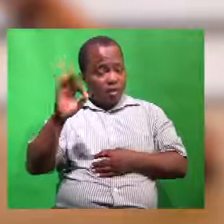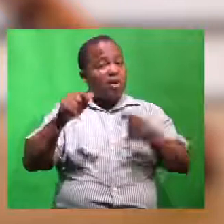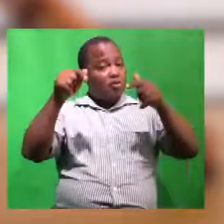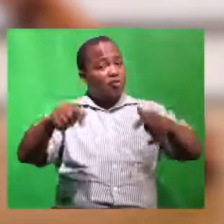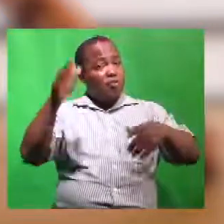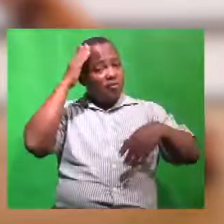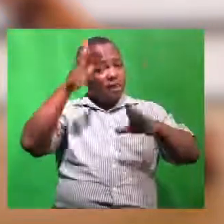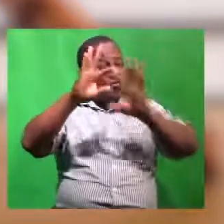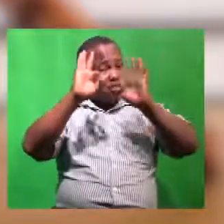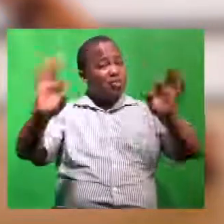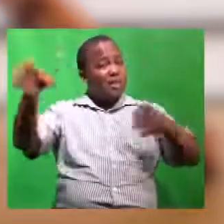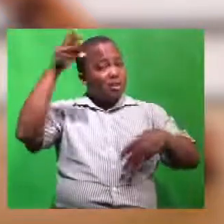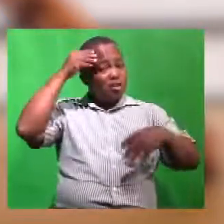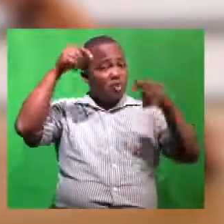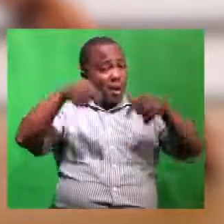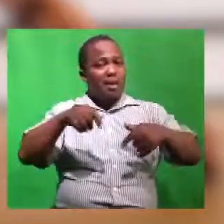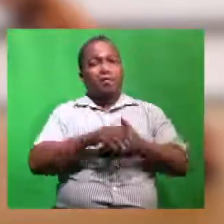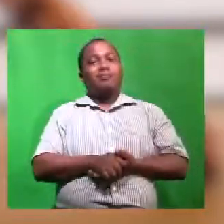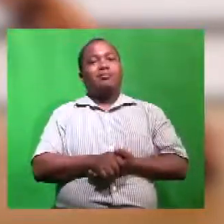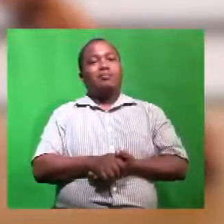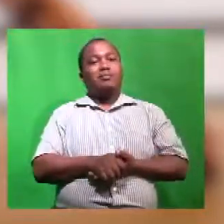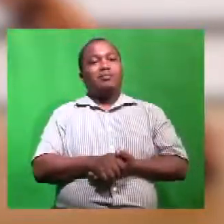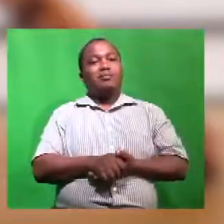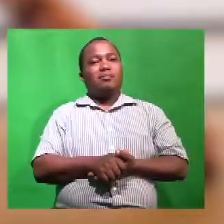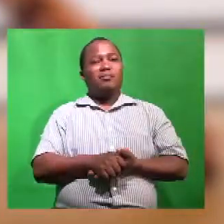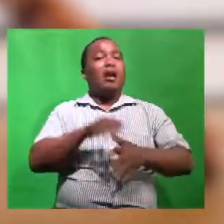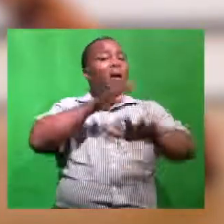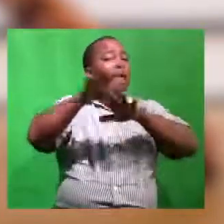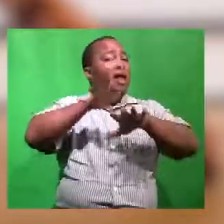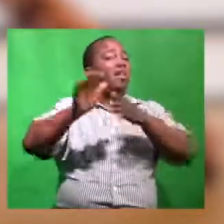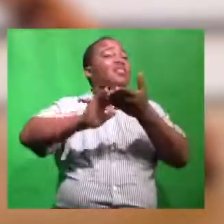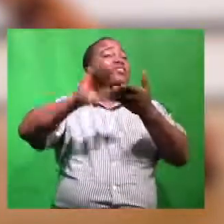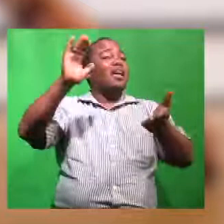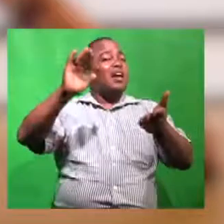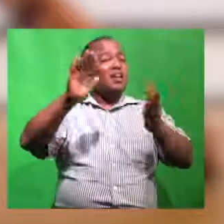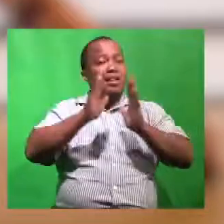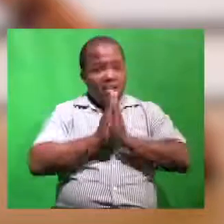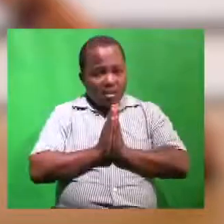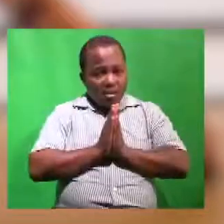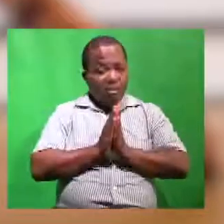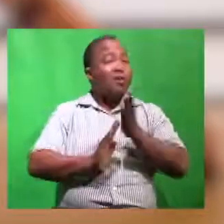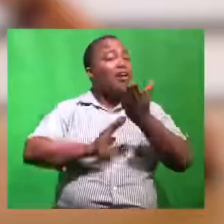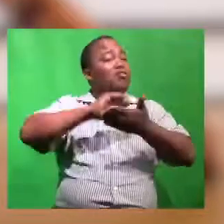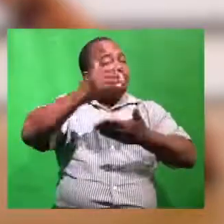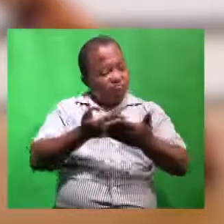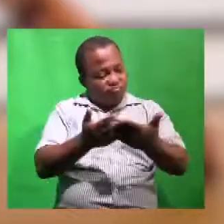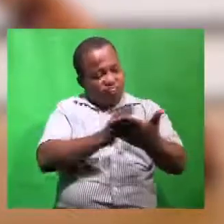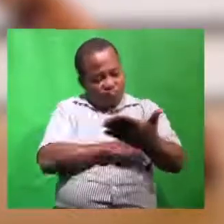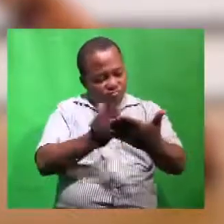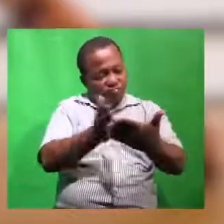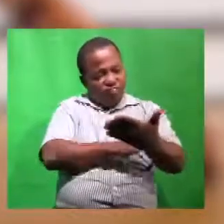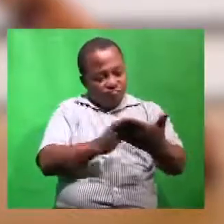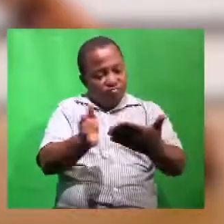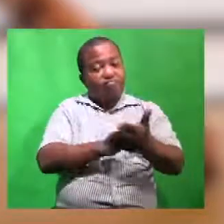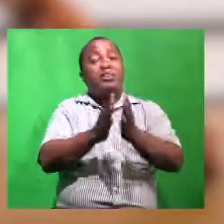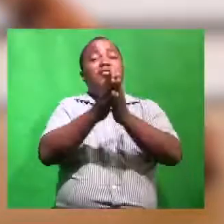very well the lesson today. For further information, my dear student, please revise your civics